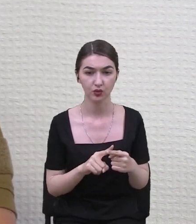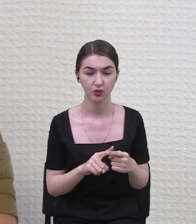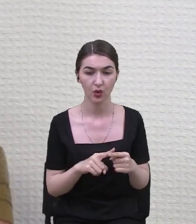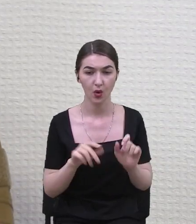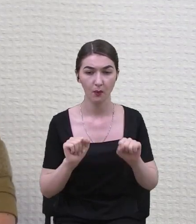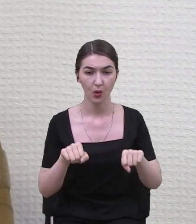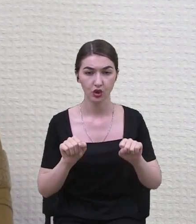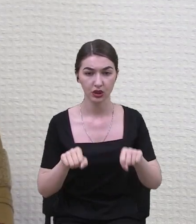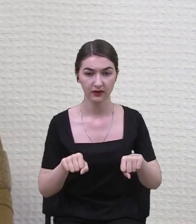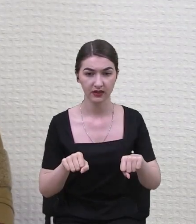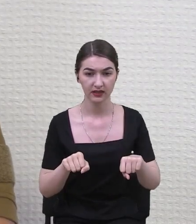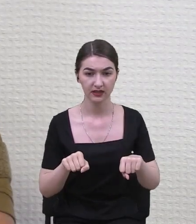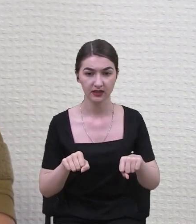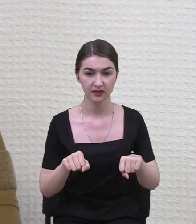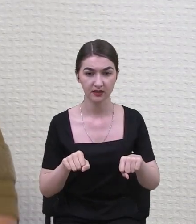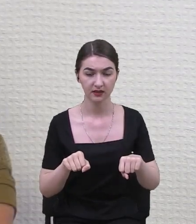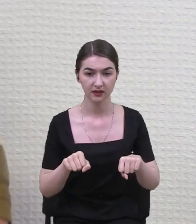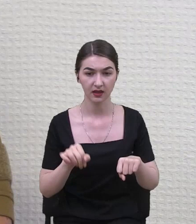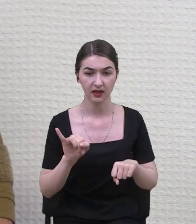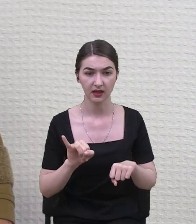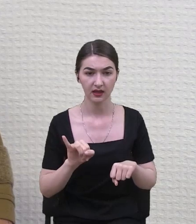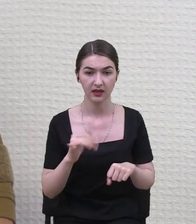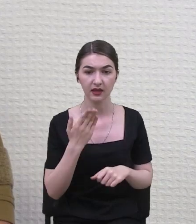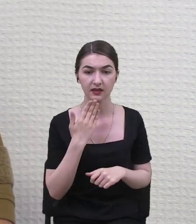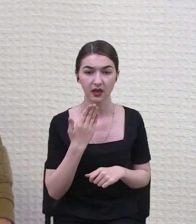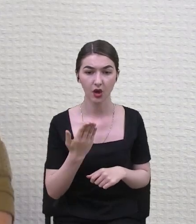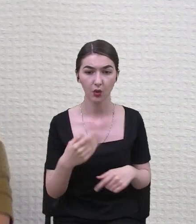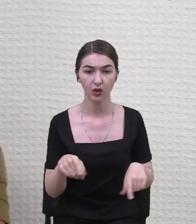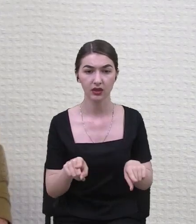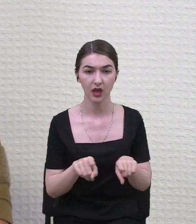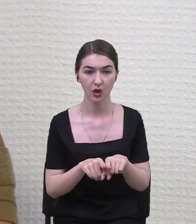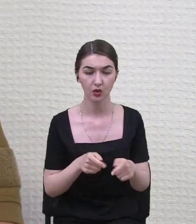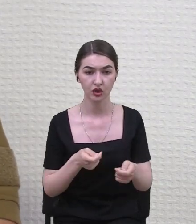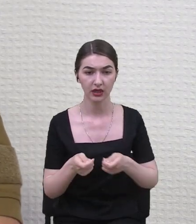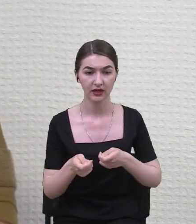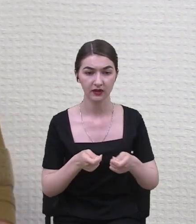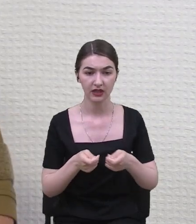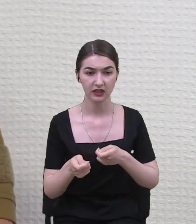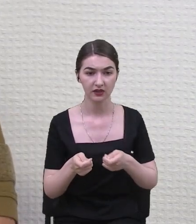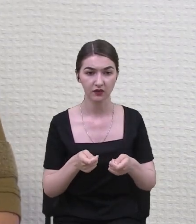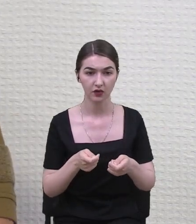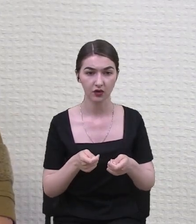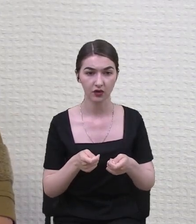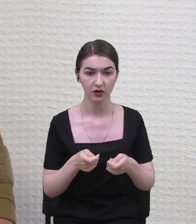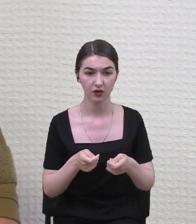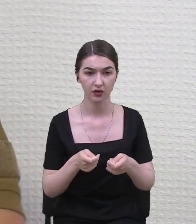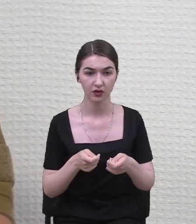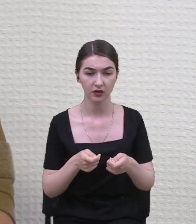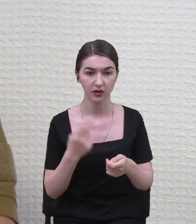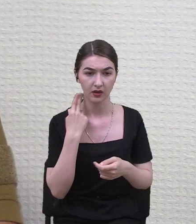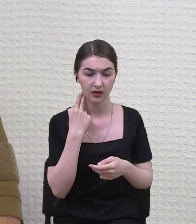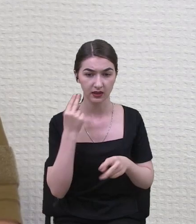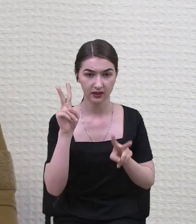leadership of Handicap International, for the management of Handicap International, for giving me the opportunity to